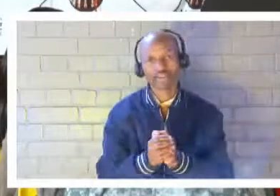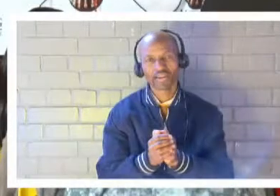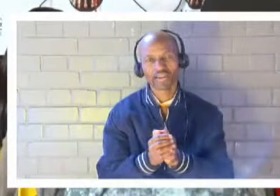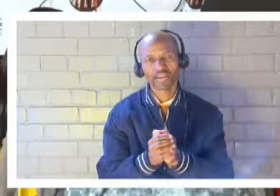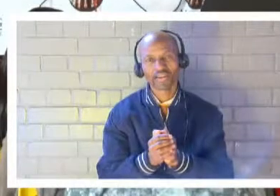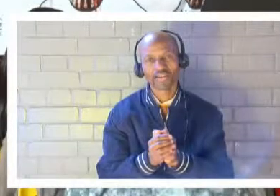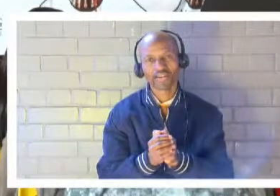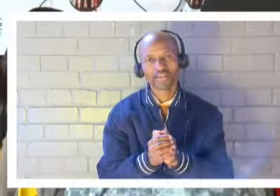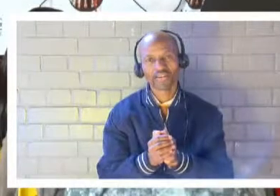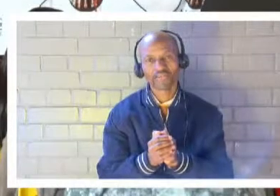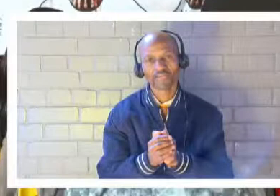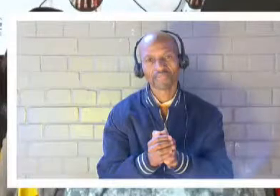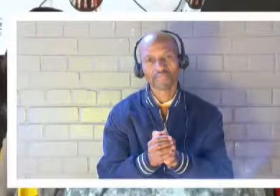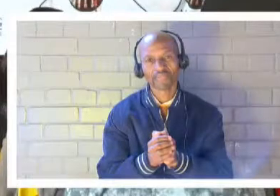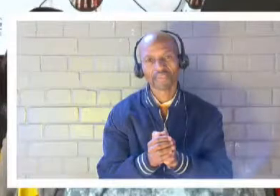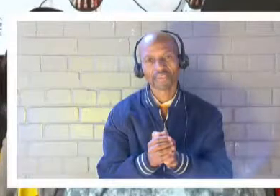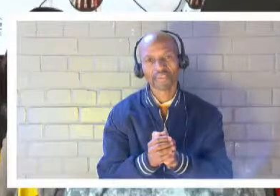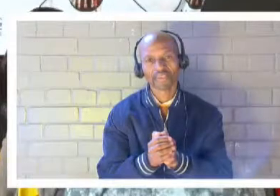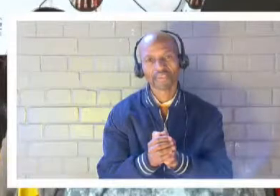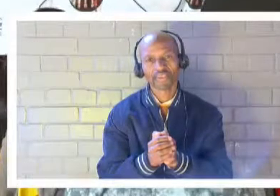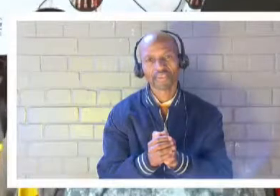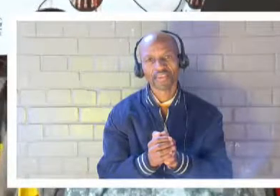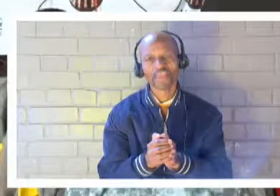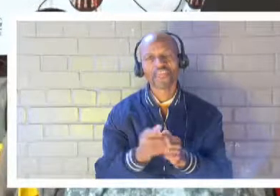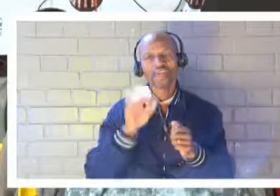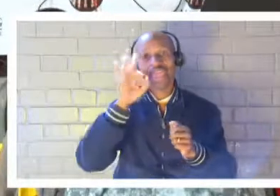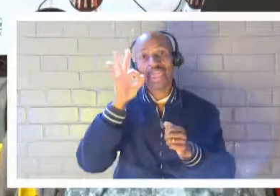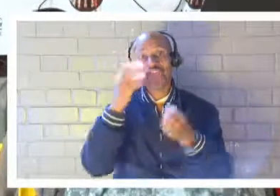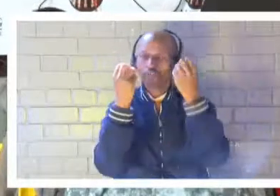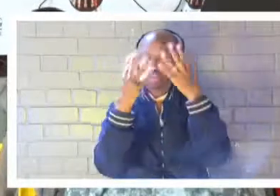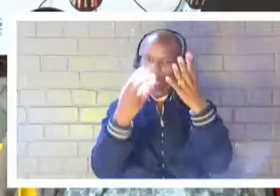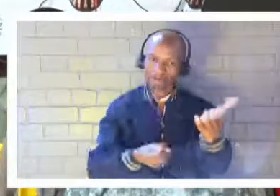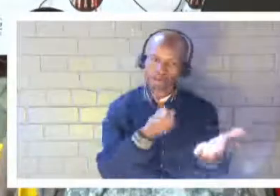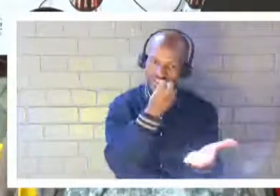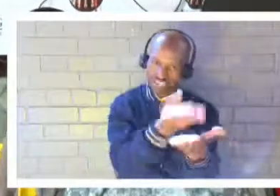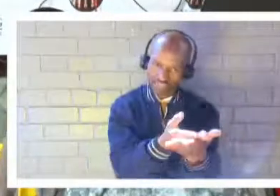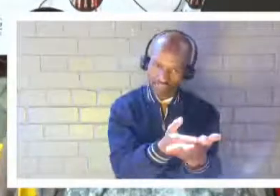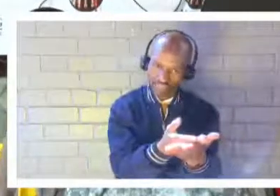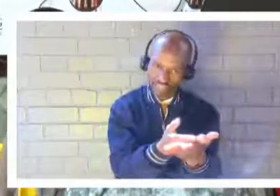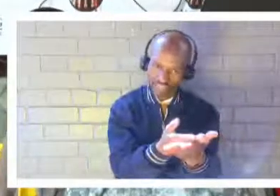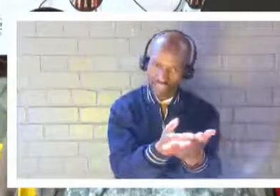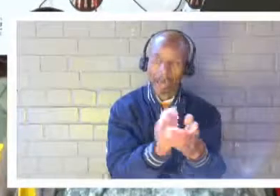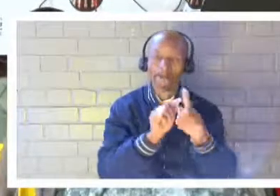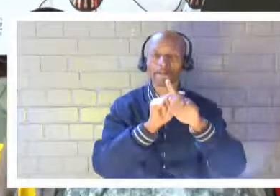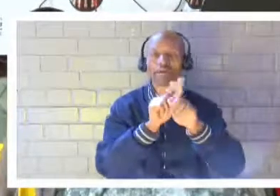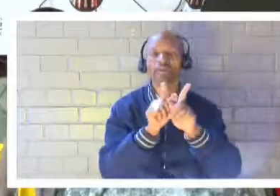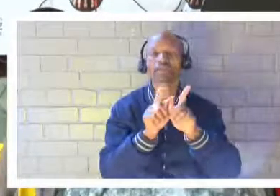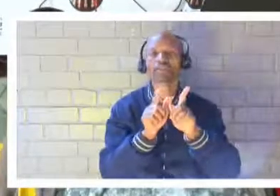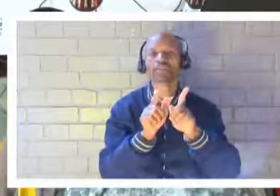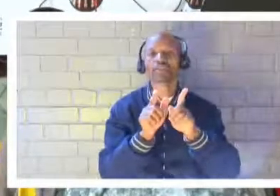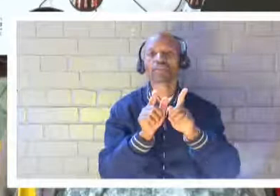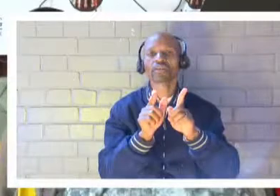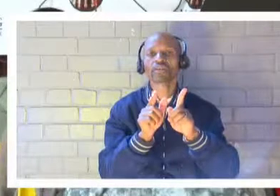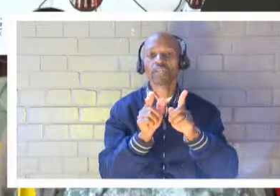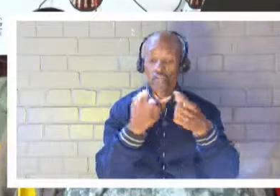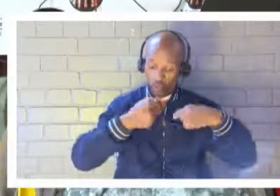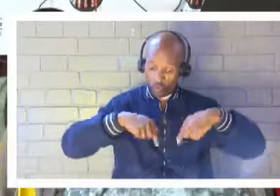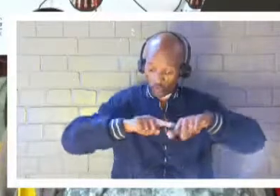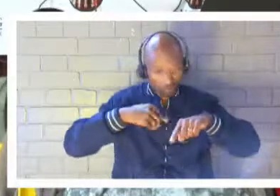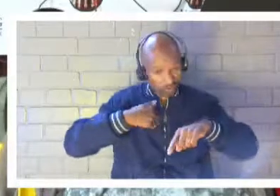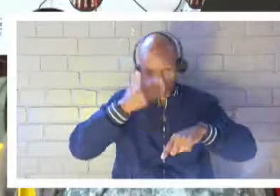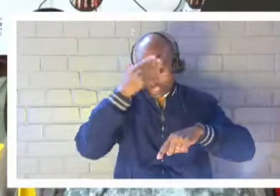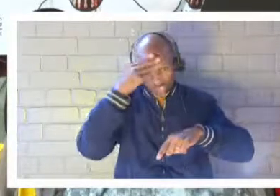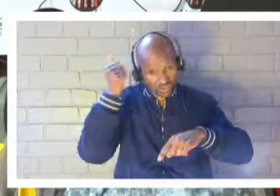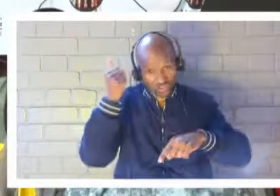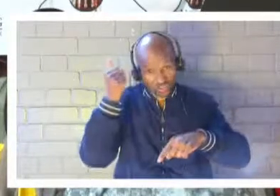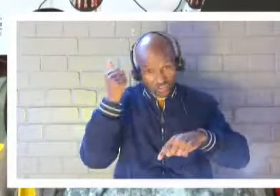Then the ERF number was already allocated. So far, we don't know. We don't